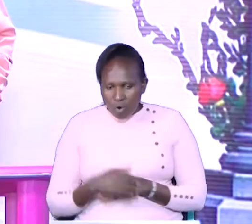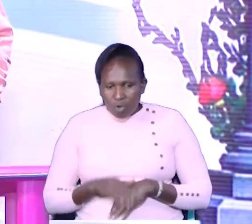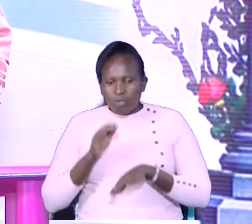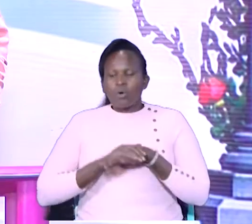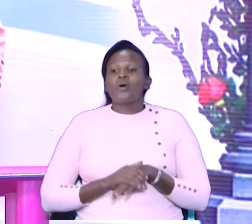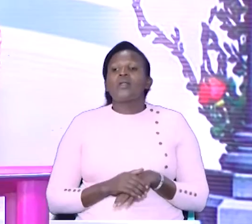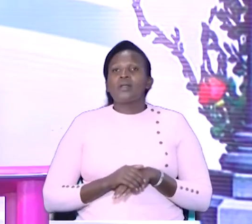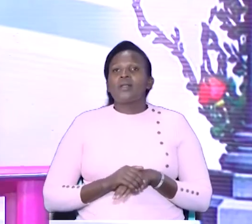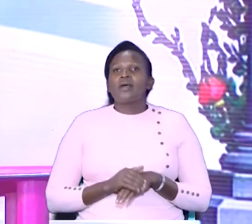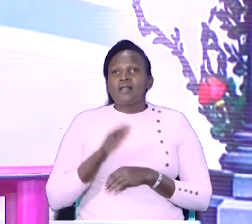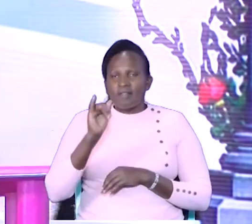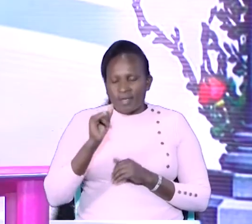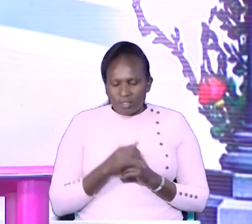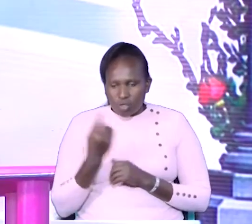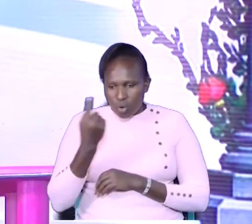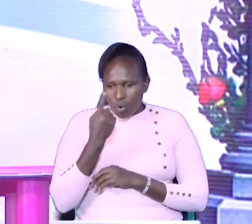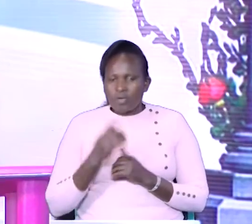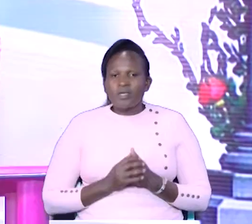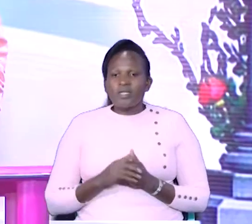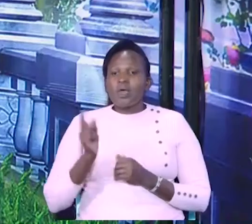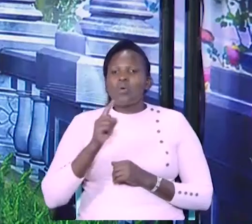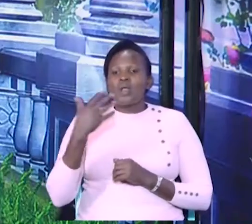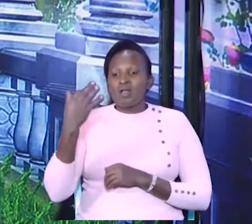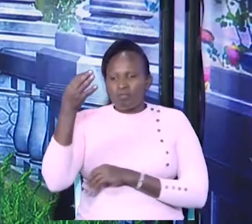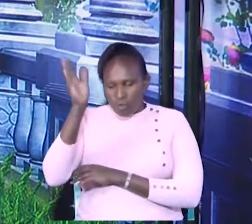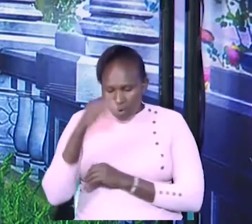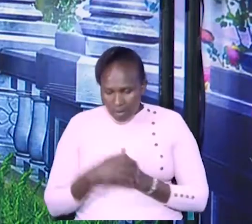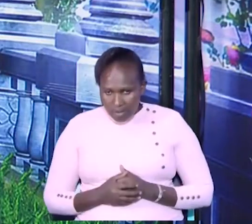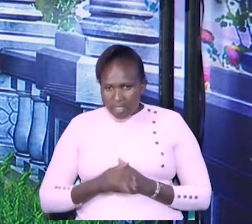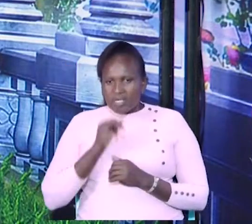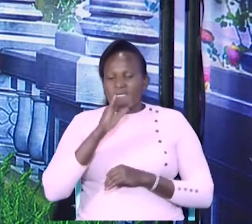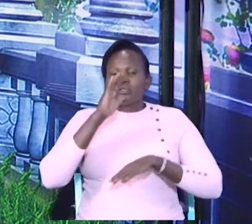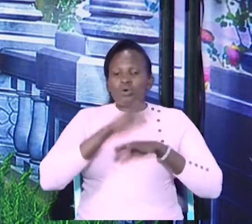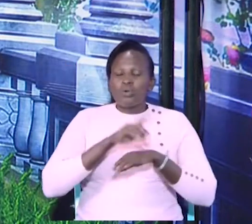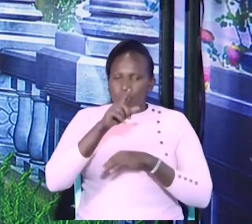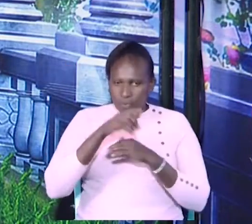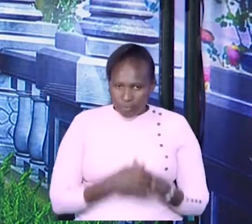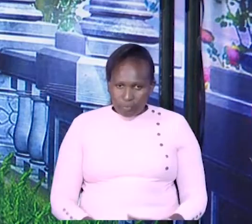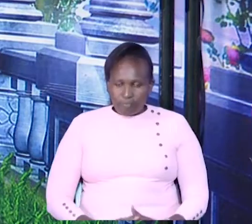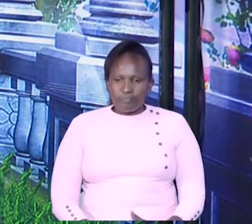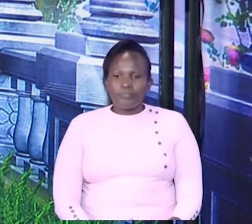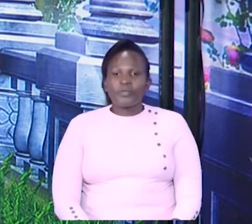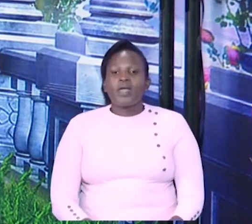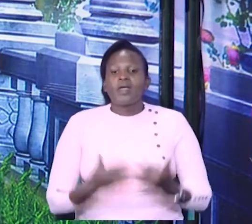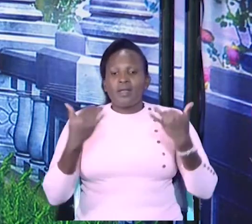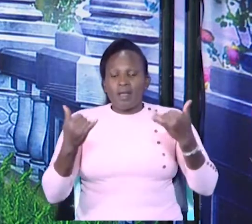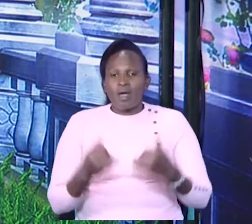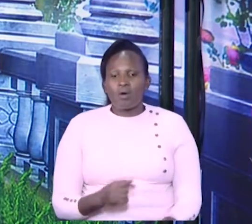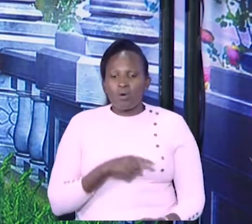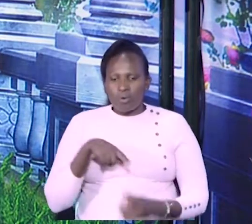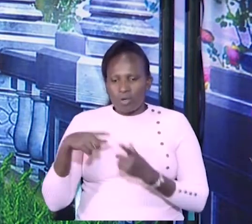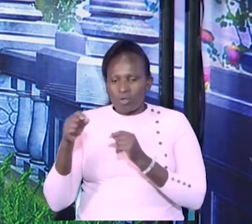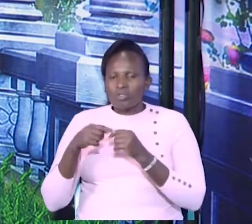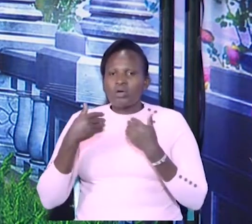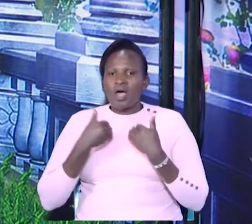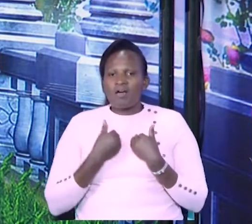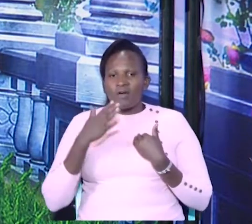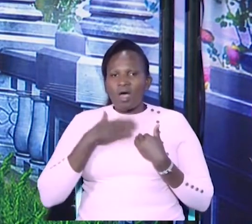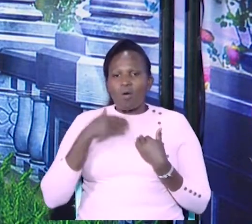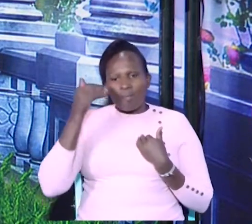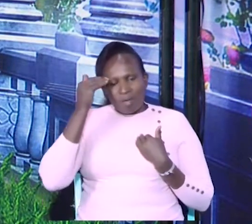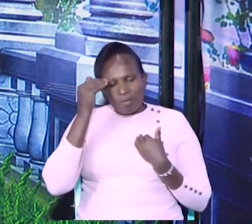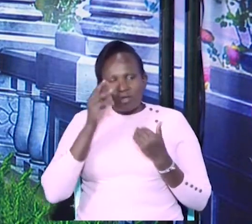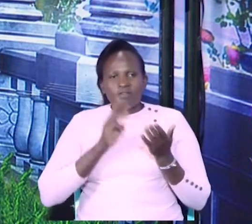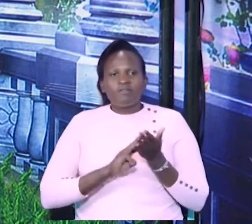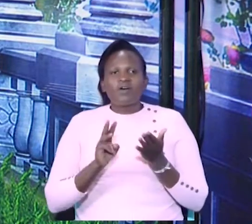upon. That is only when the hand of God is upon you. Now, we are going to have our memory